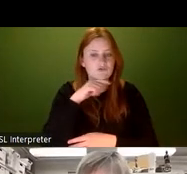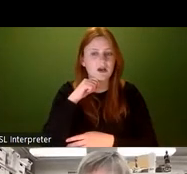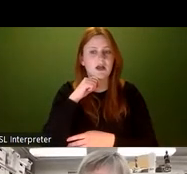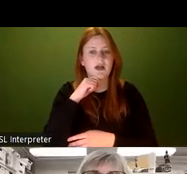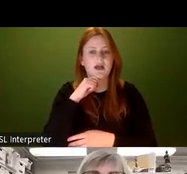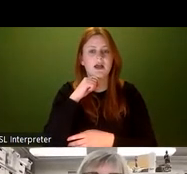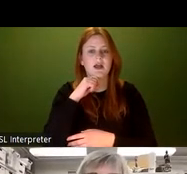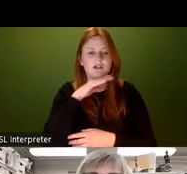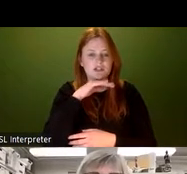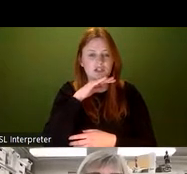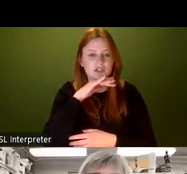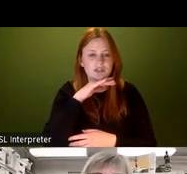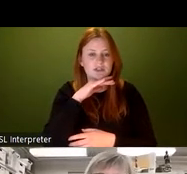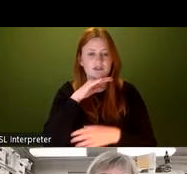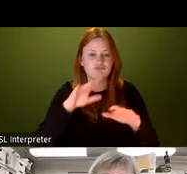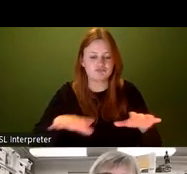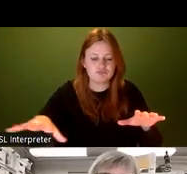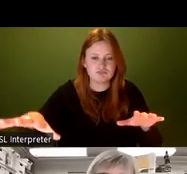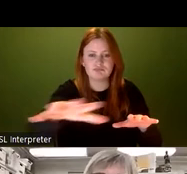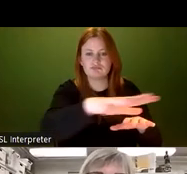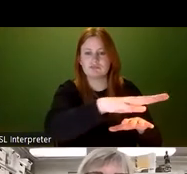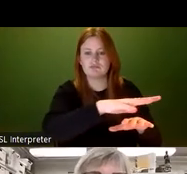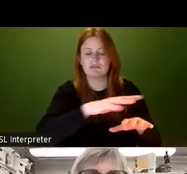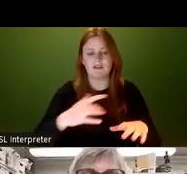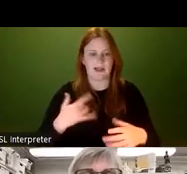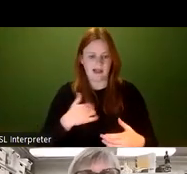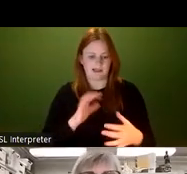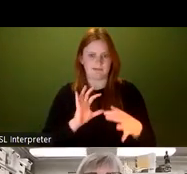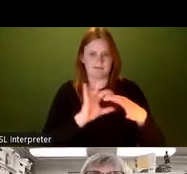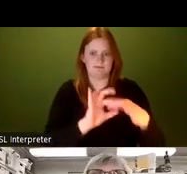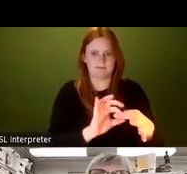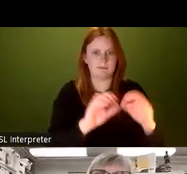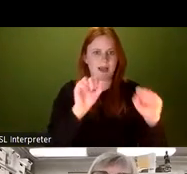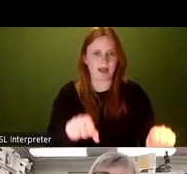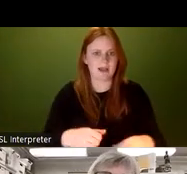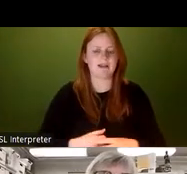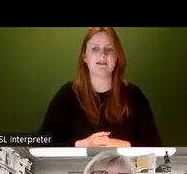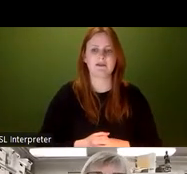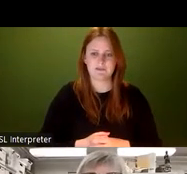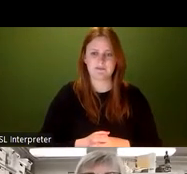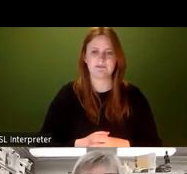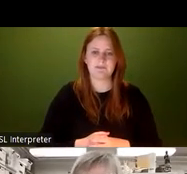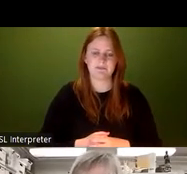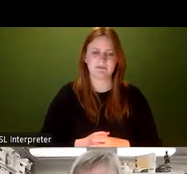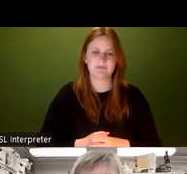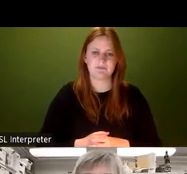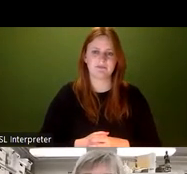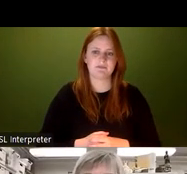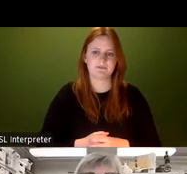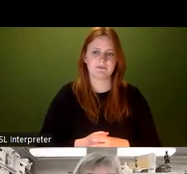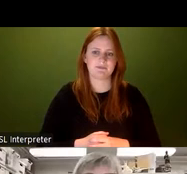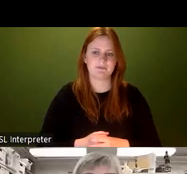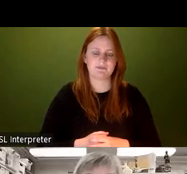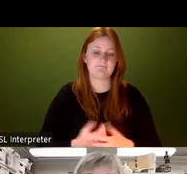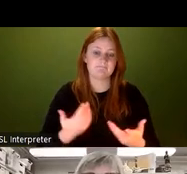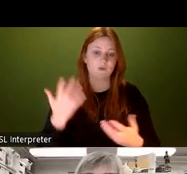mud, which I relate to quite closely in terms of being, of course, the very material I